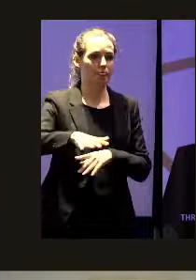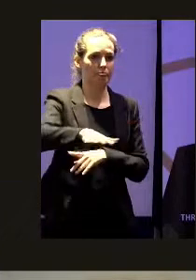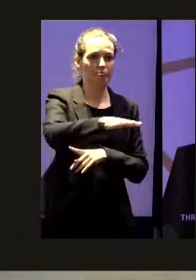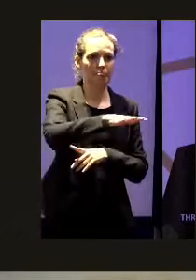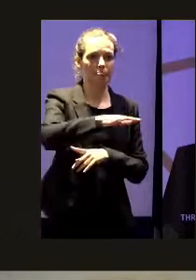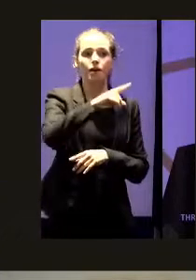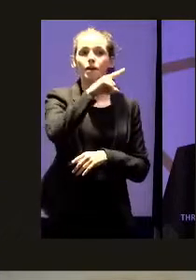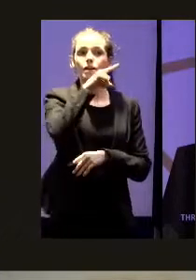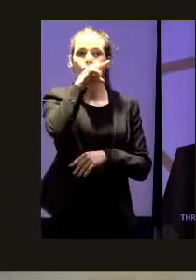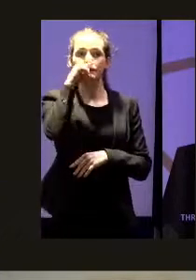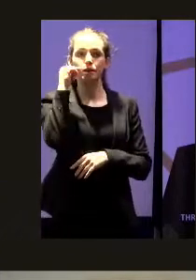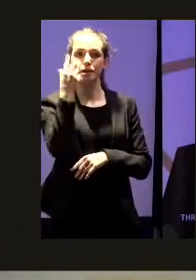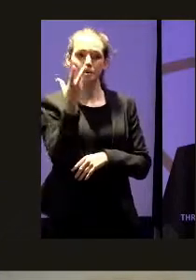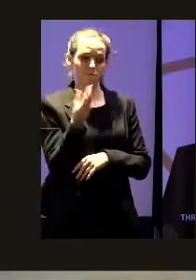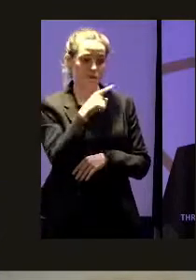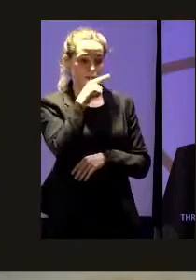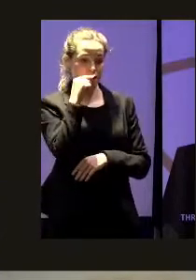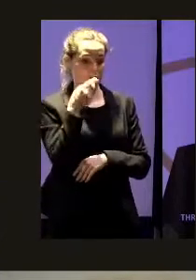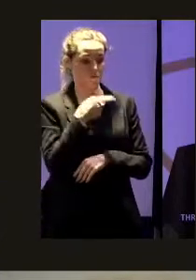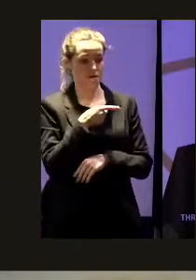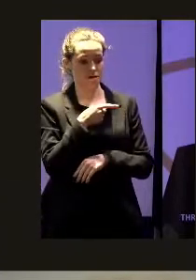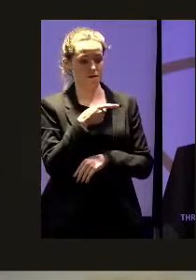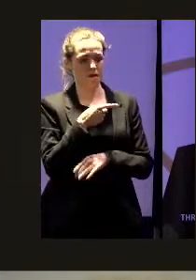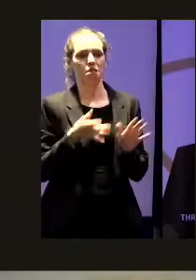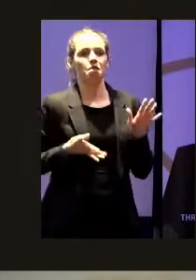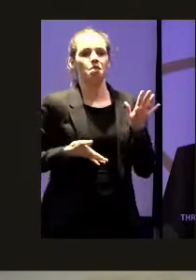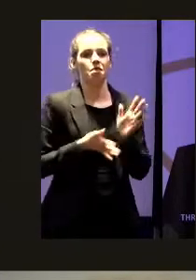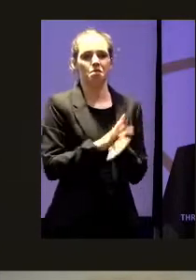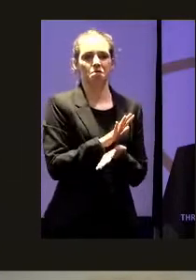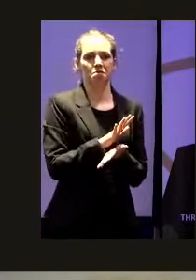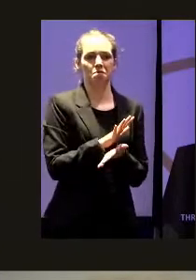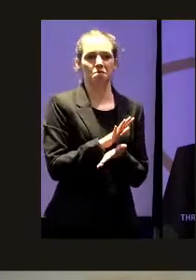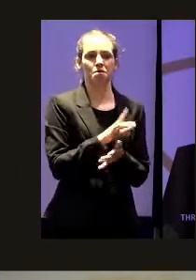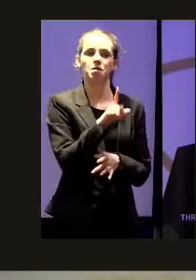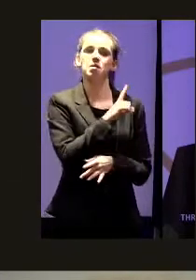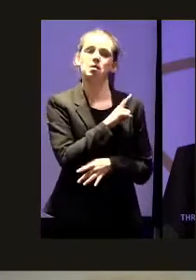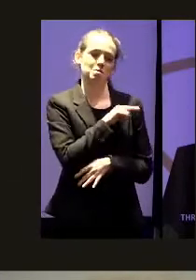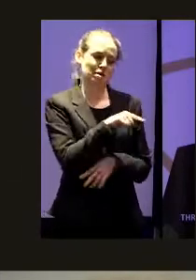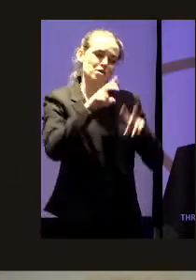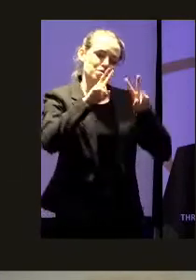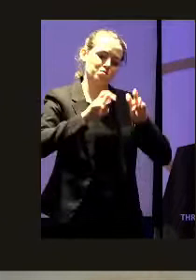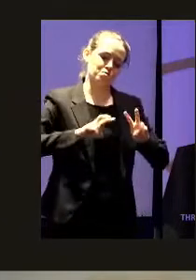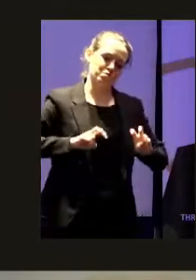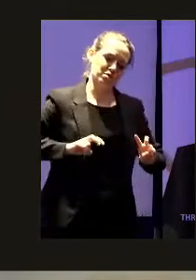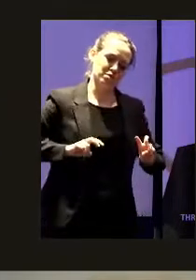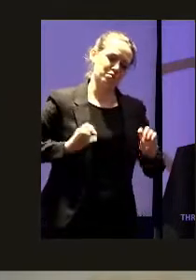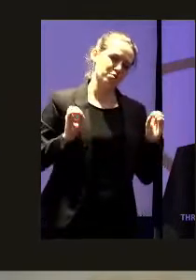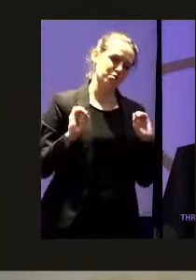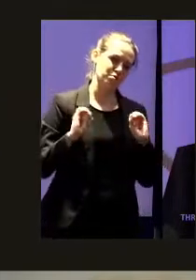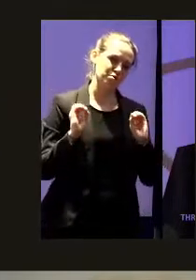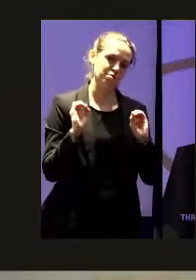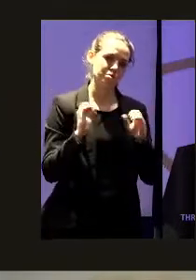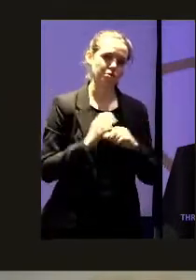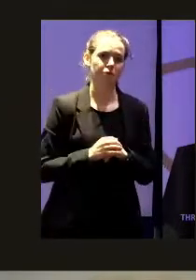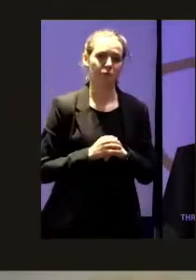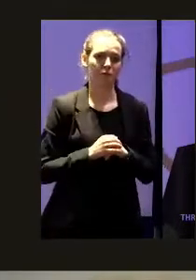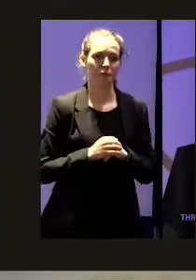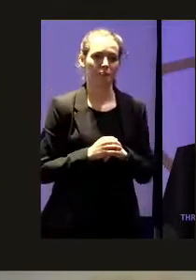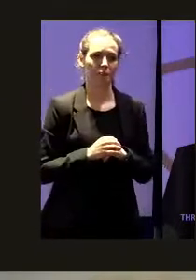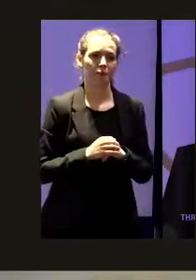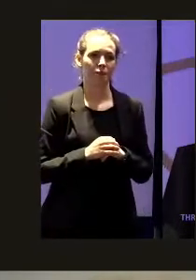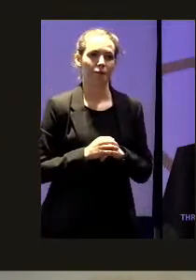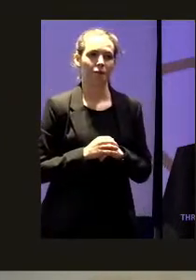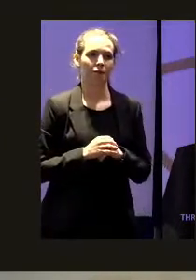are being corrupted because there's never been much research in the names that have been given in some of these